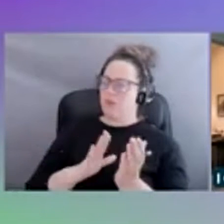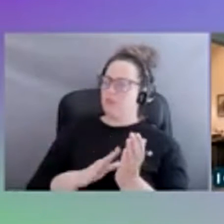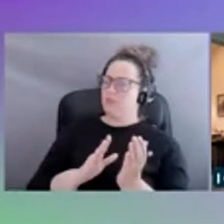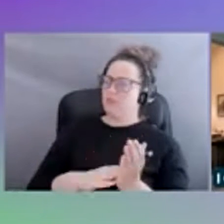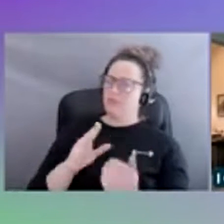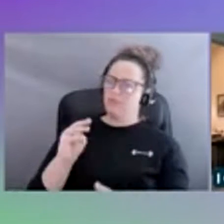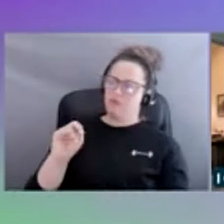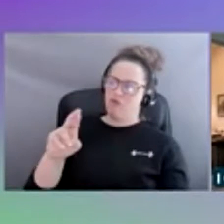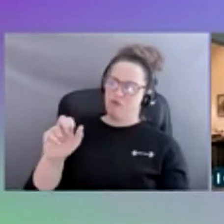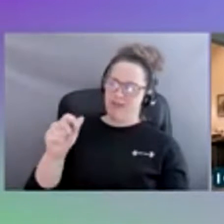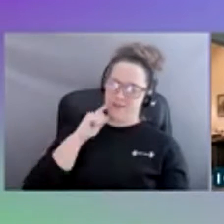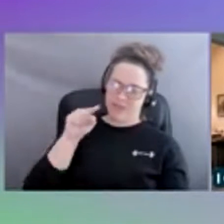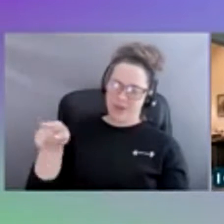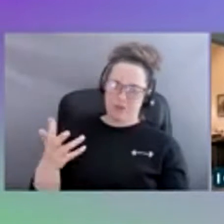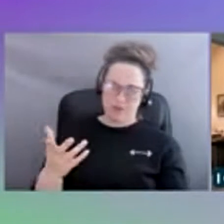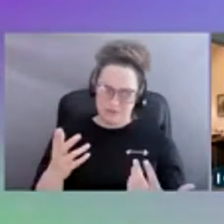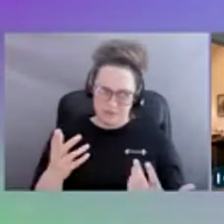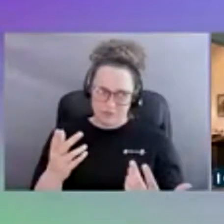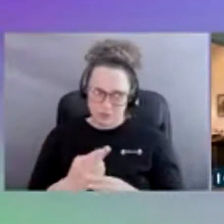one. Yeah.